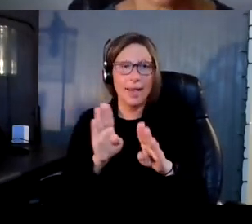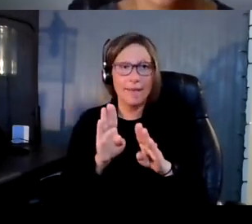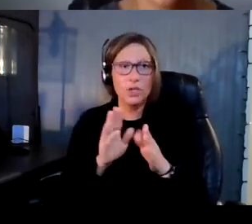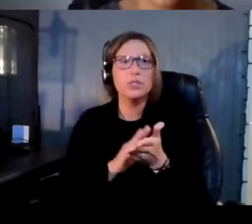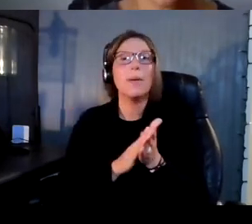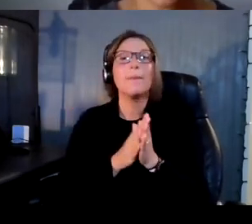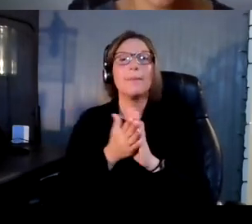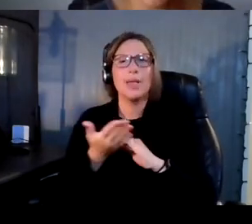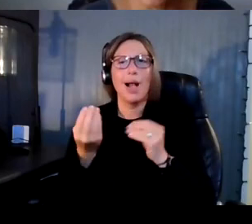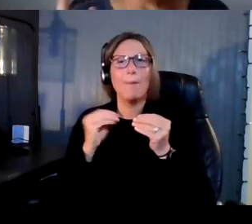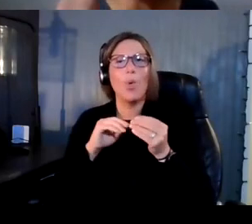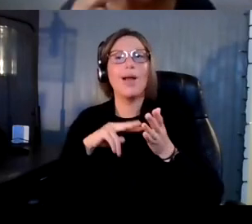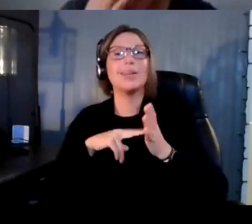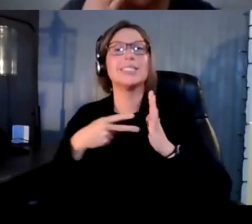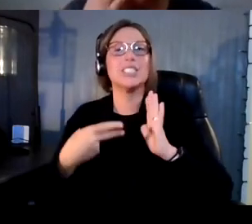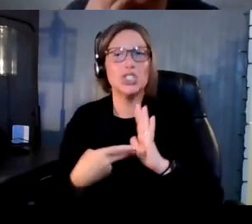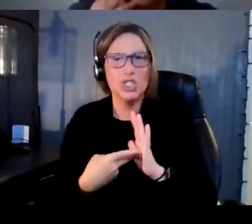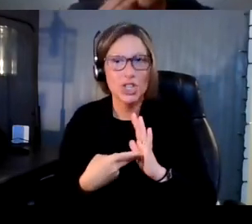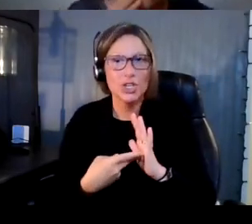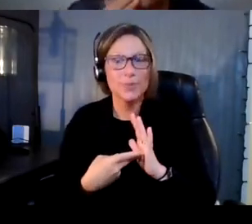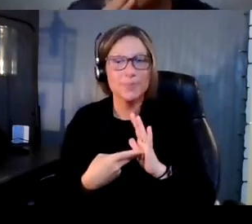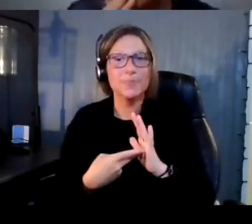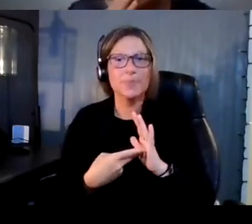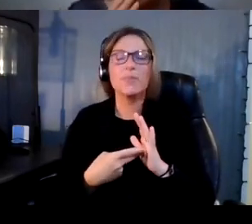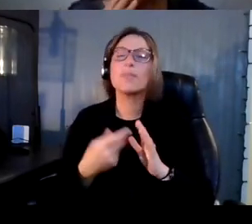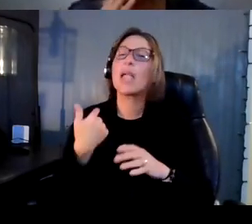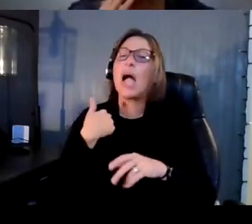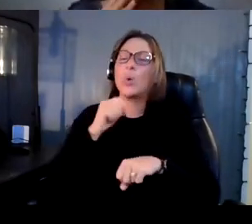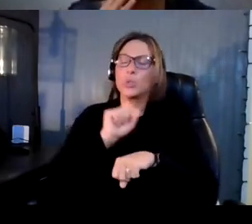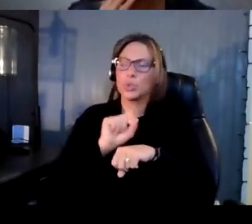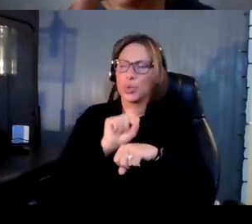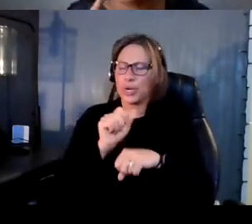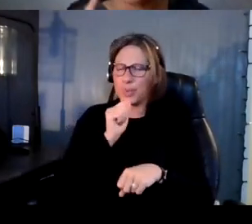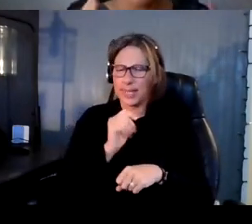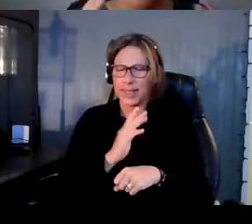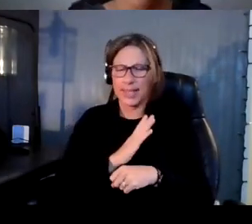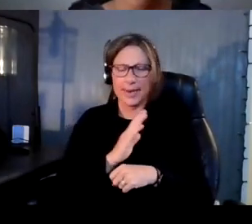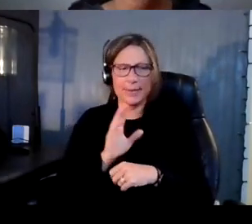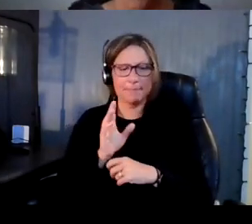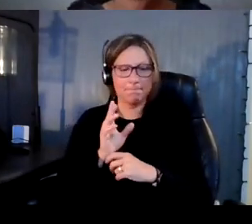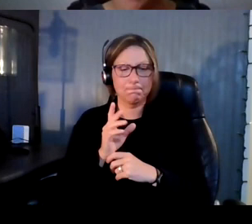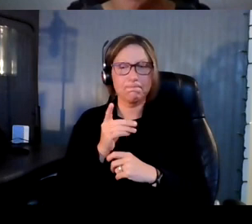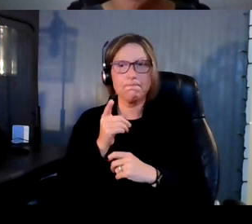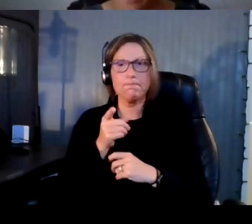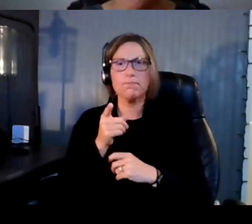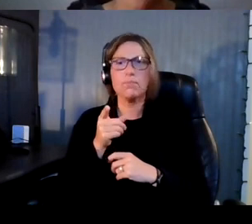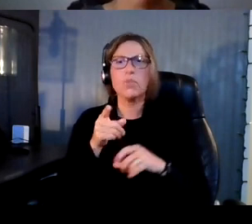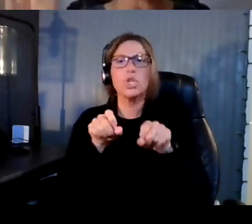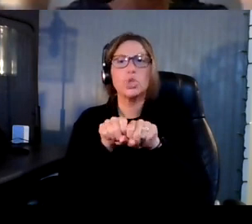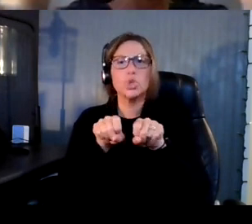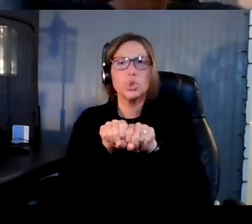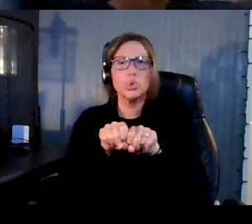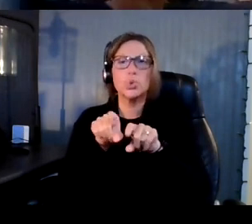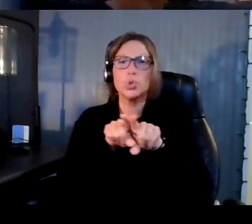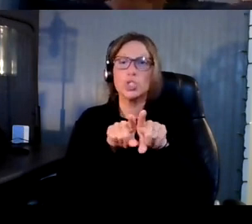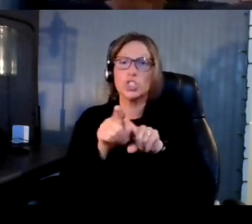more intentional. I was working with a young lady, and she had her shoes and socks off and